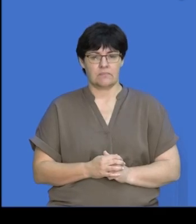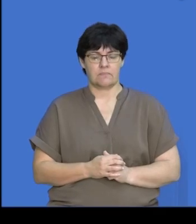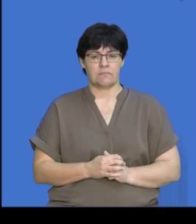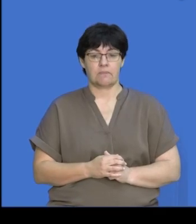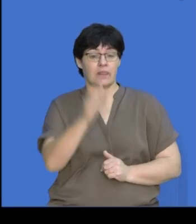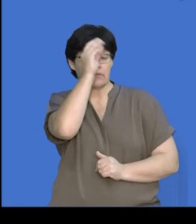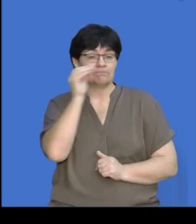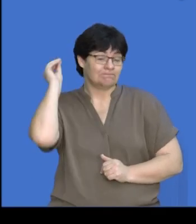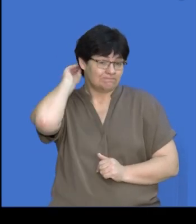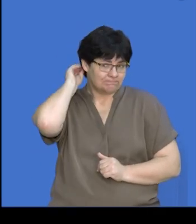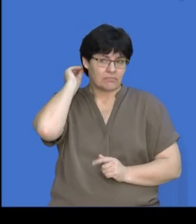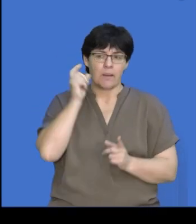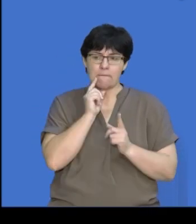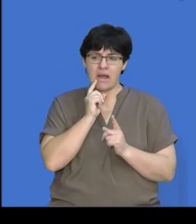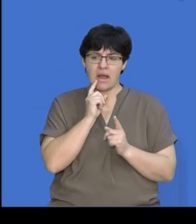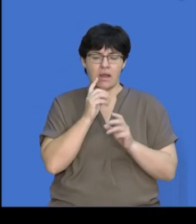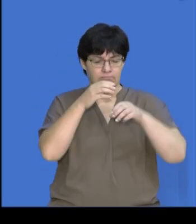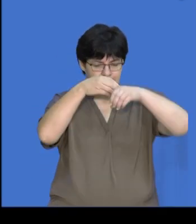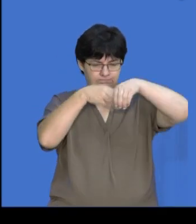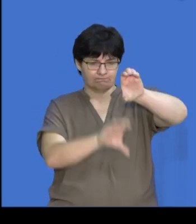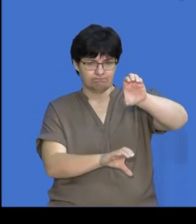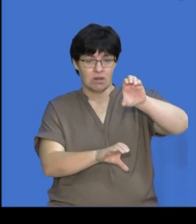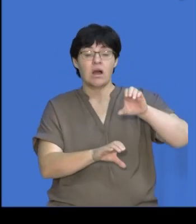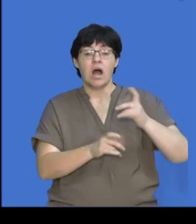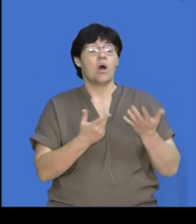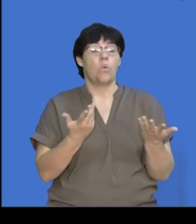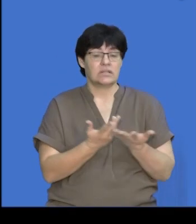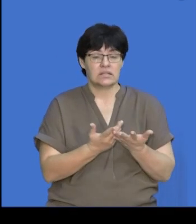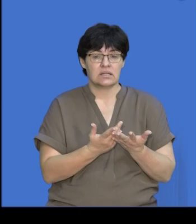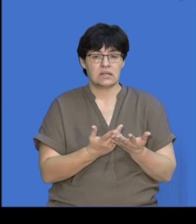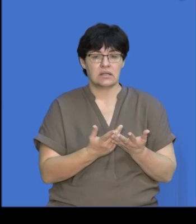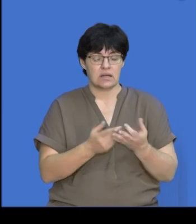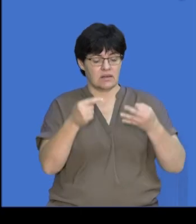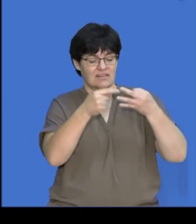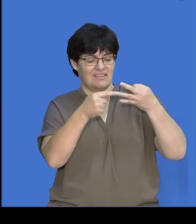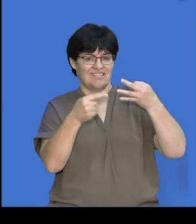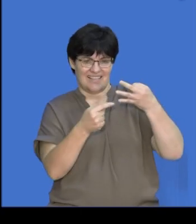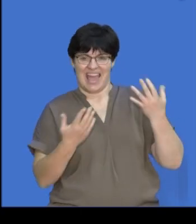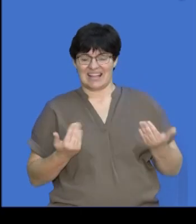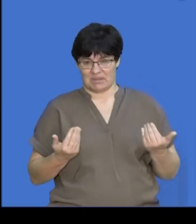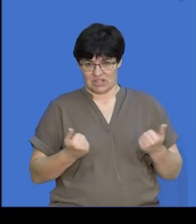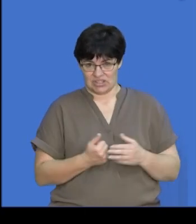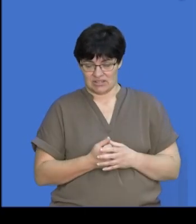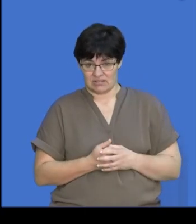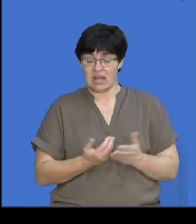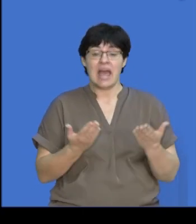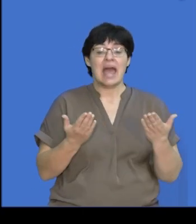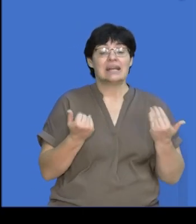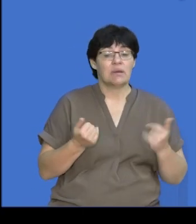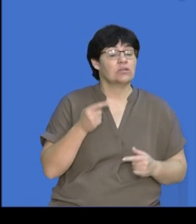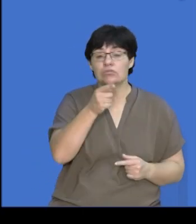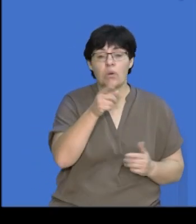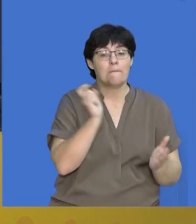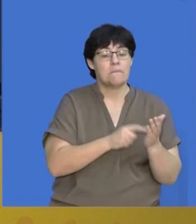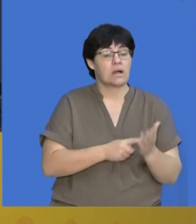And note, I've divided my responses into the expectation. The expectation for you to